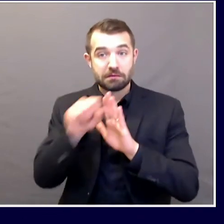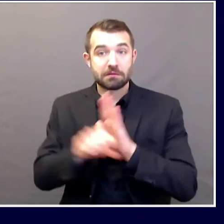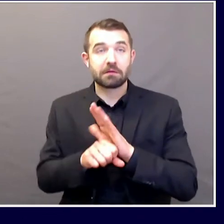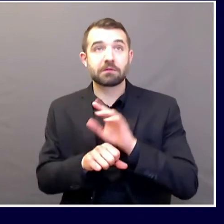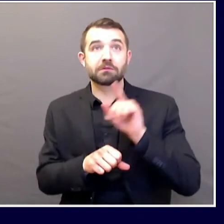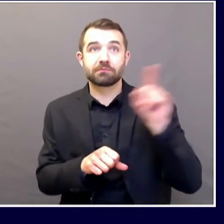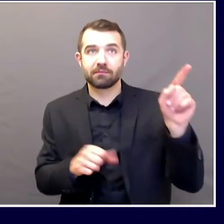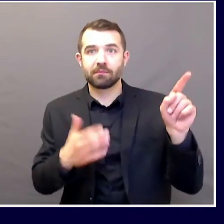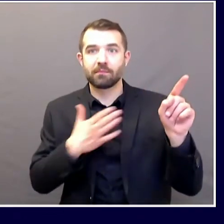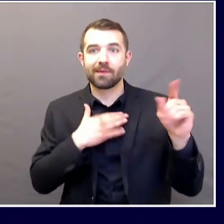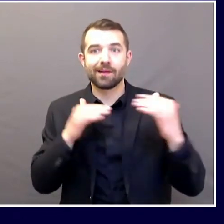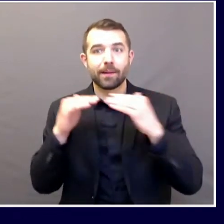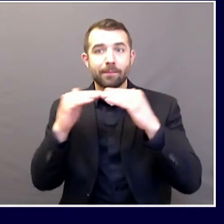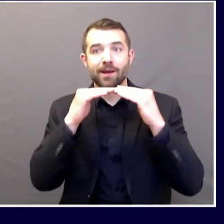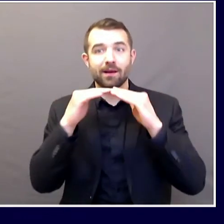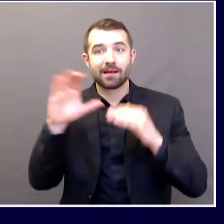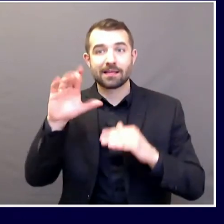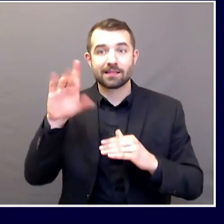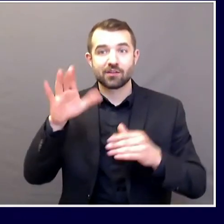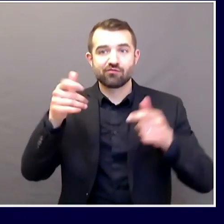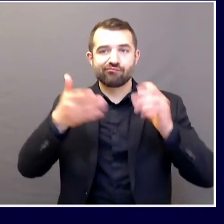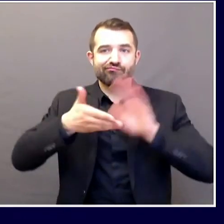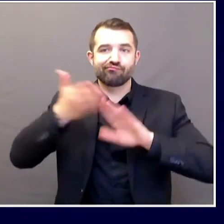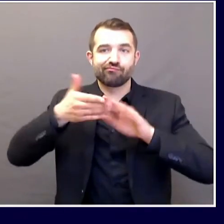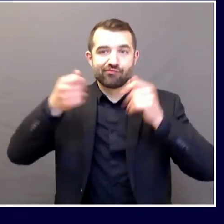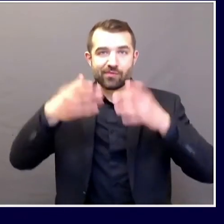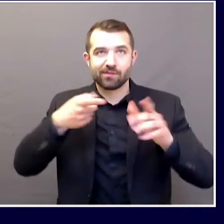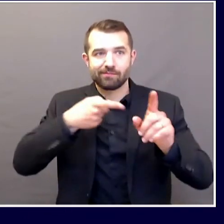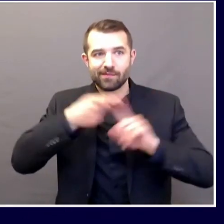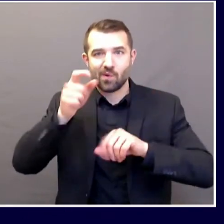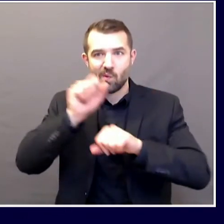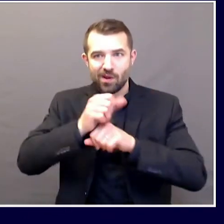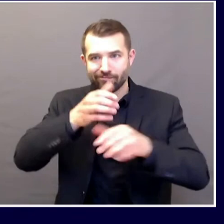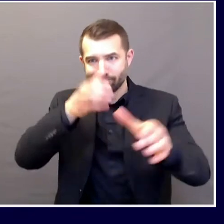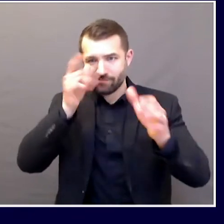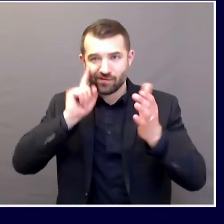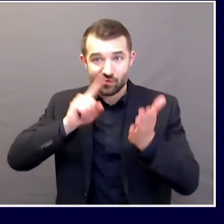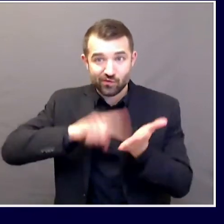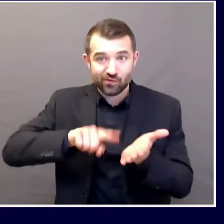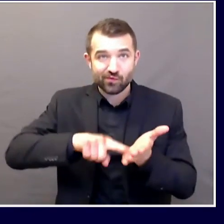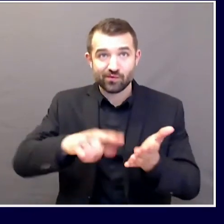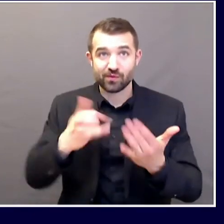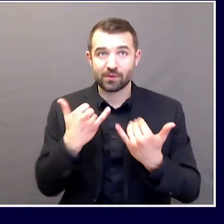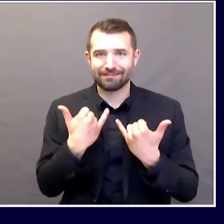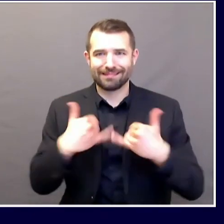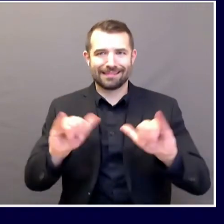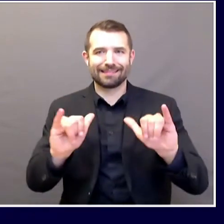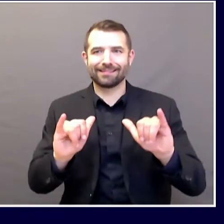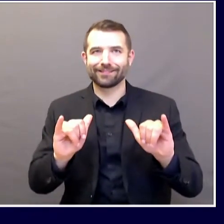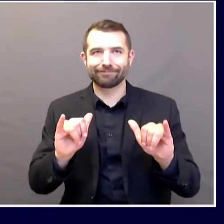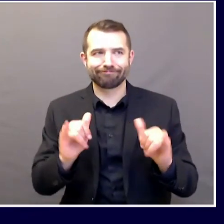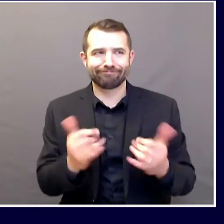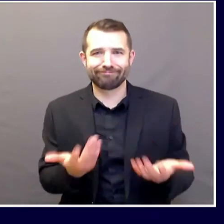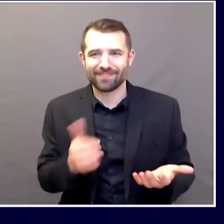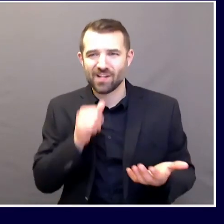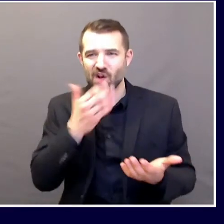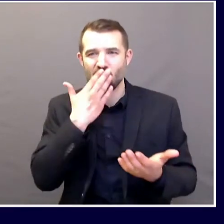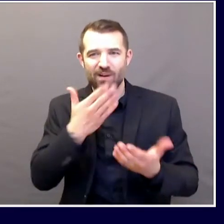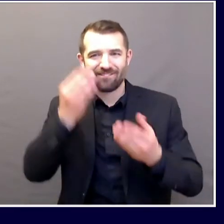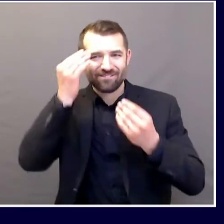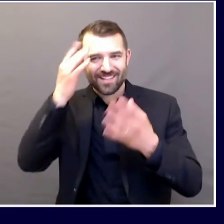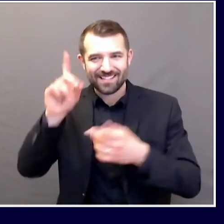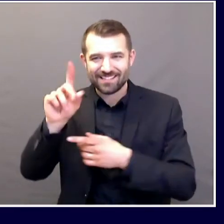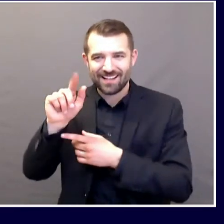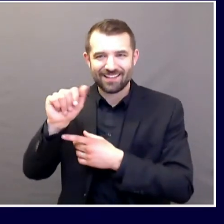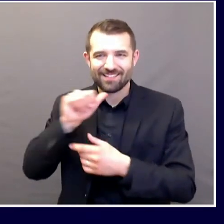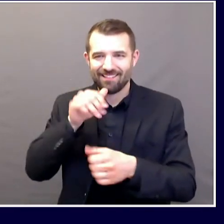this stuff. And I know they're trying to model it out and get better data, but at this time, for the question you ask, how much of X is driven